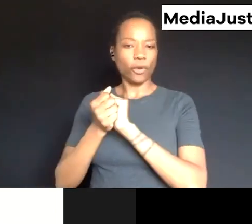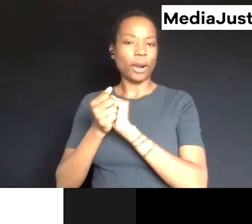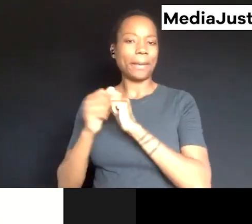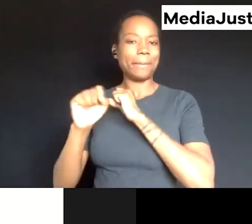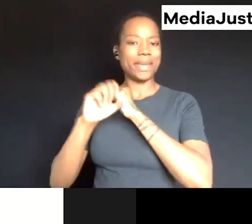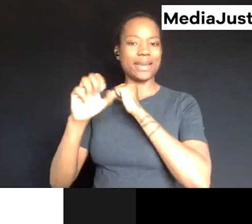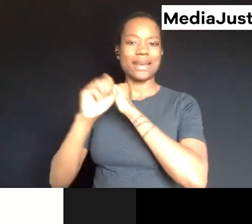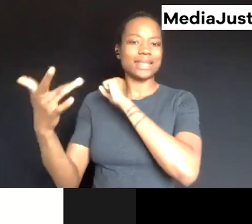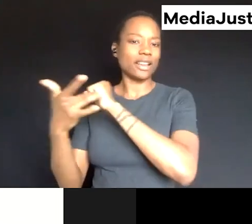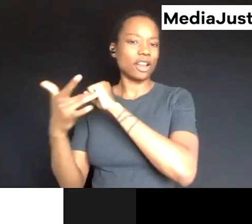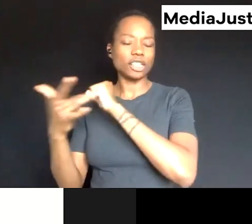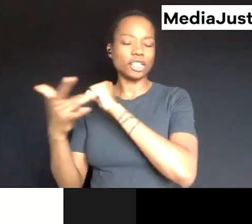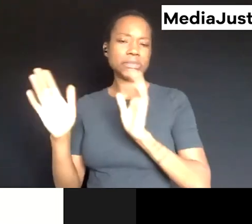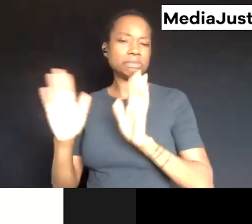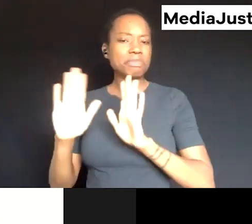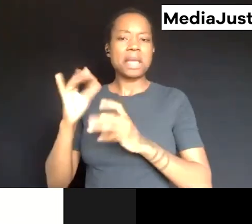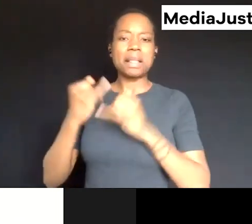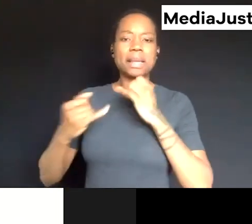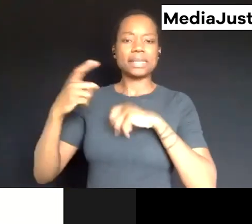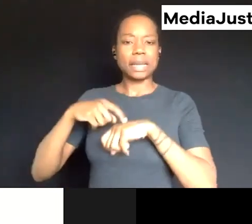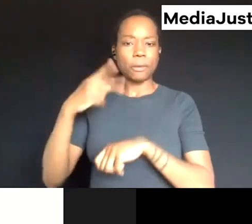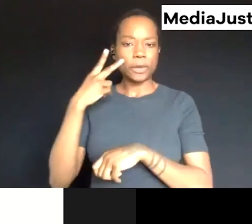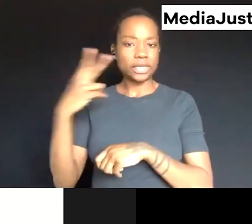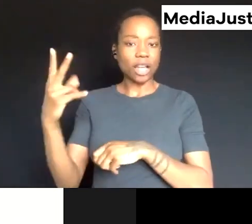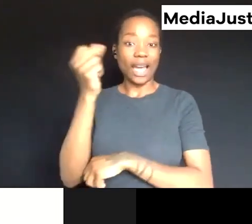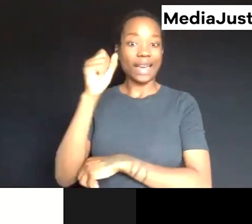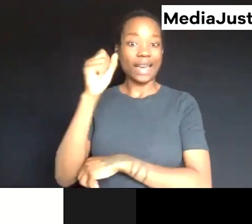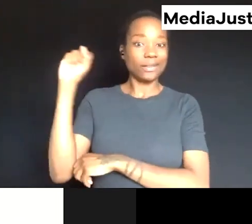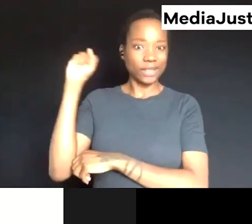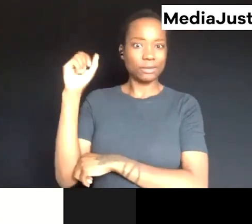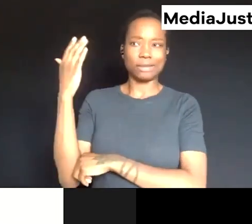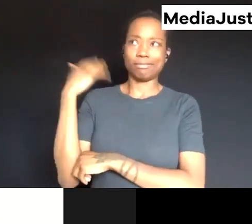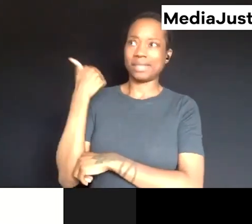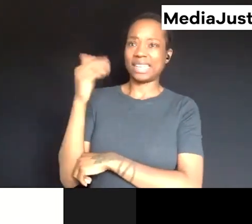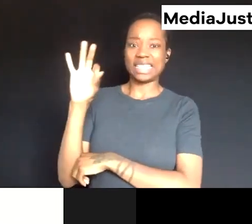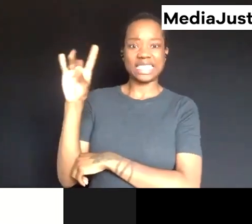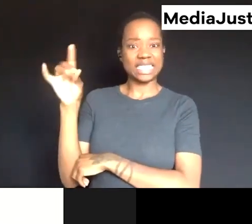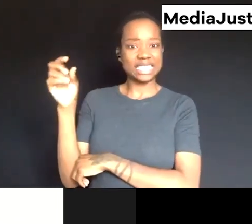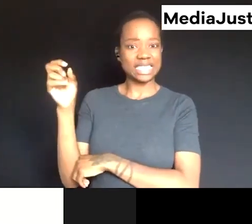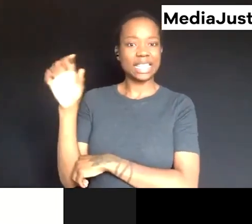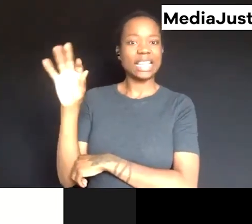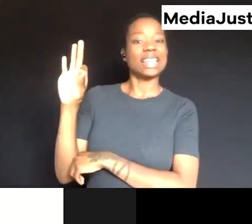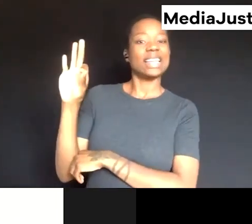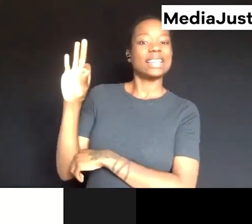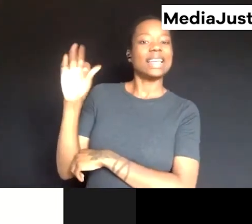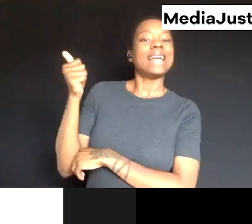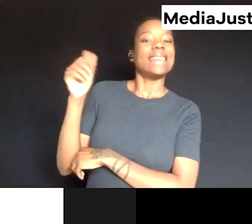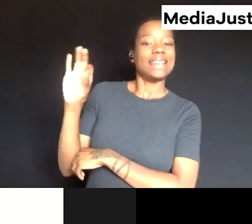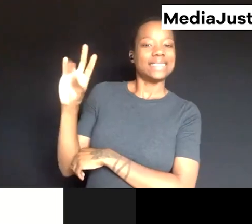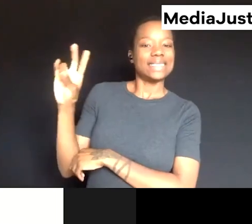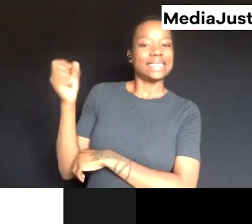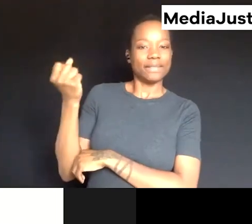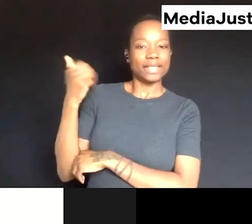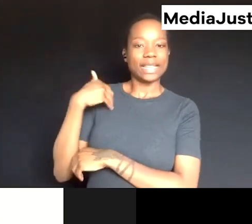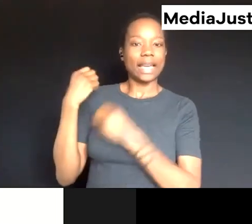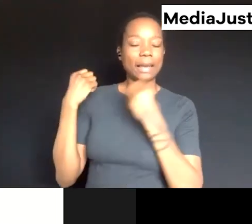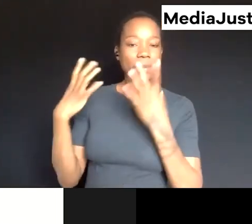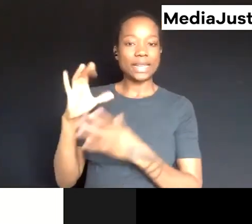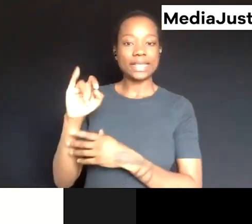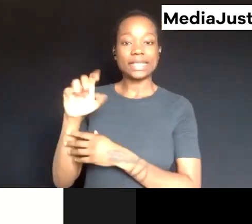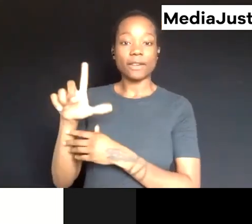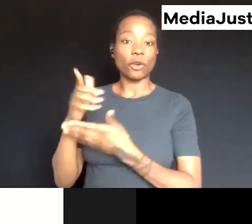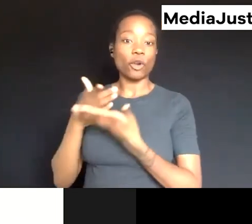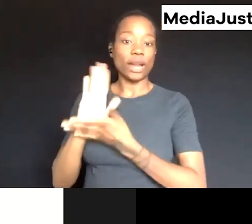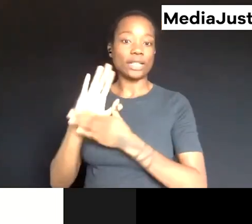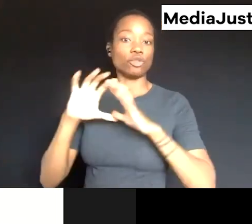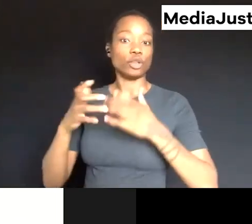in the 1970s when several civil rights groups like the NAACP challenged TV licenses away from